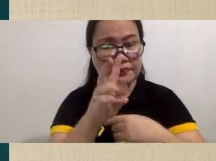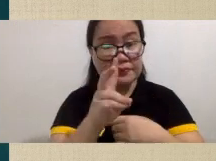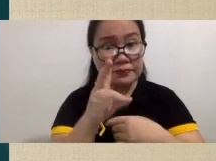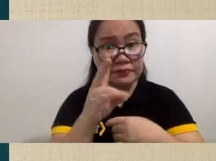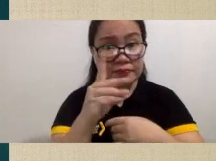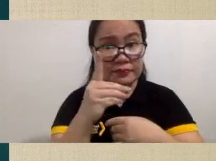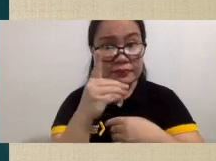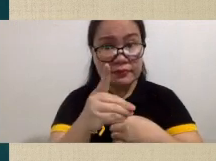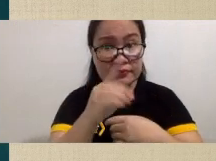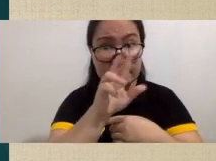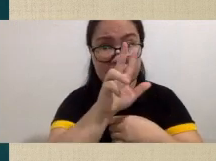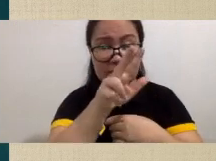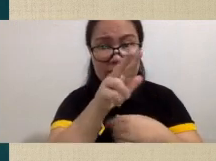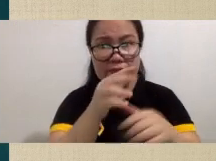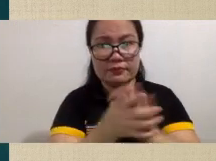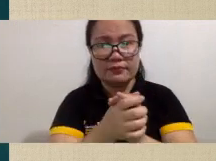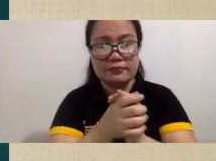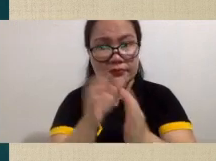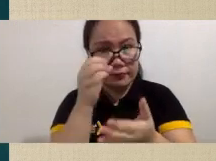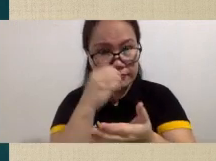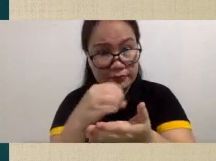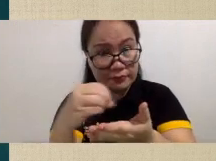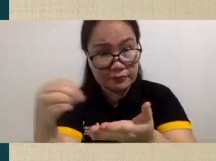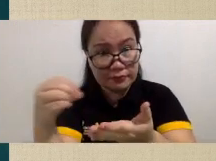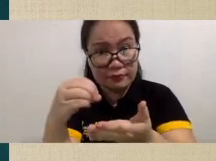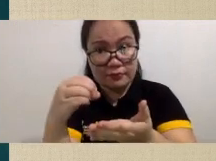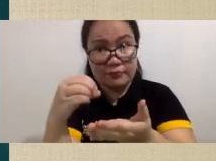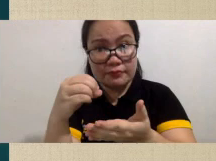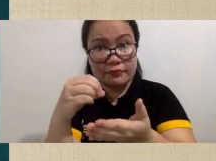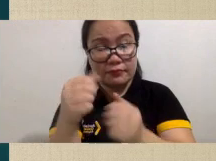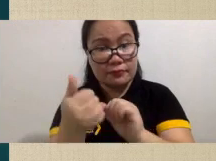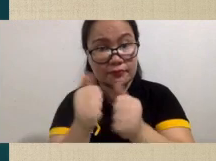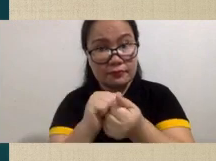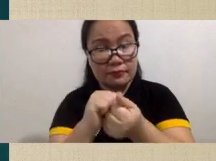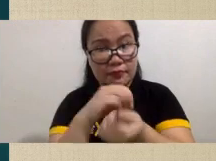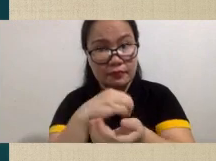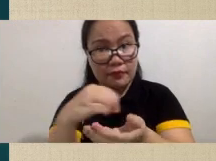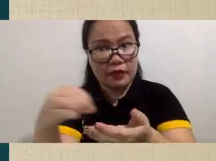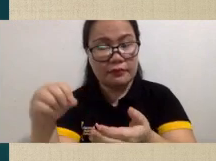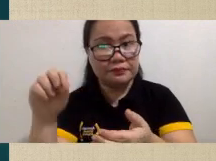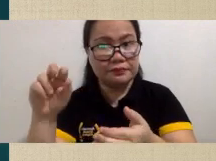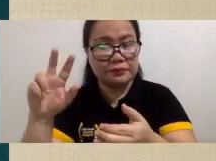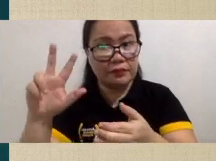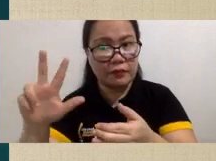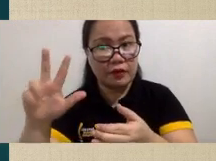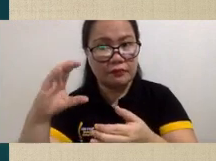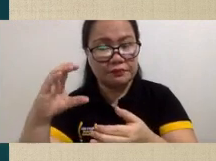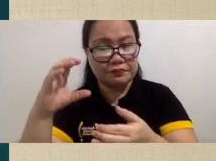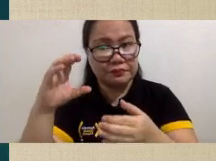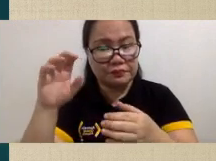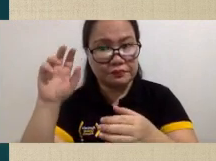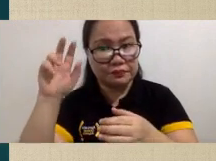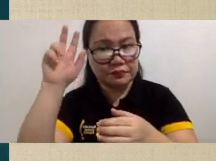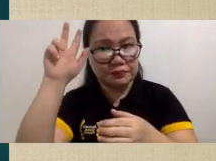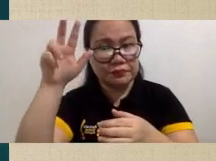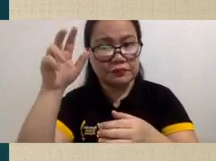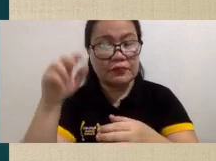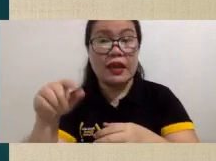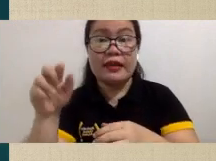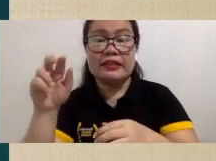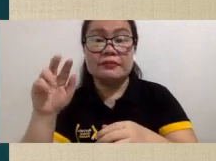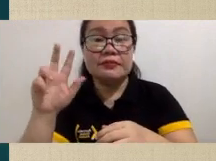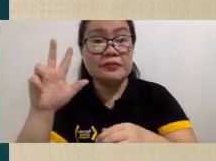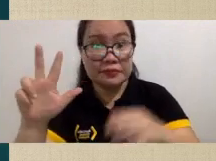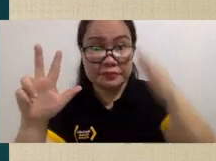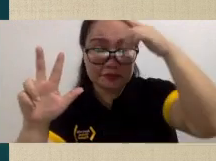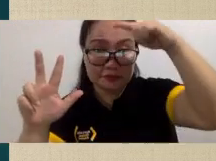So, first is you're going to rewrite as difference of two cubes. So, we will have 3c. 3 kasi